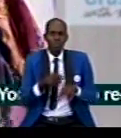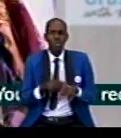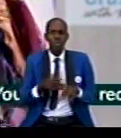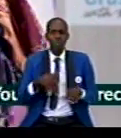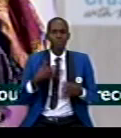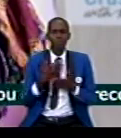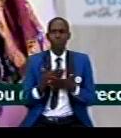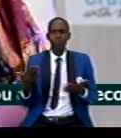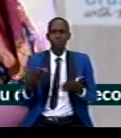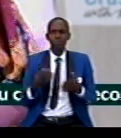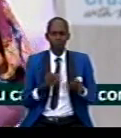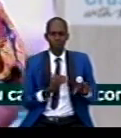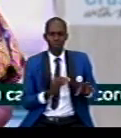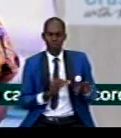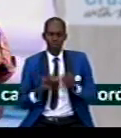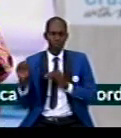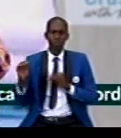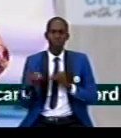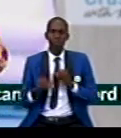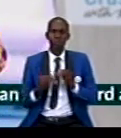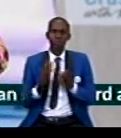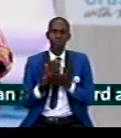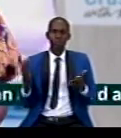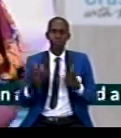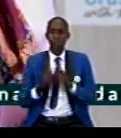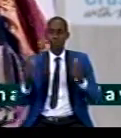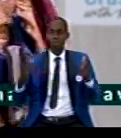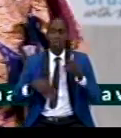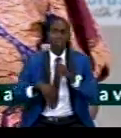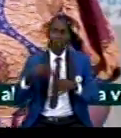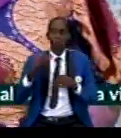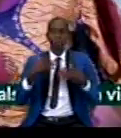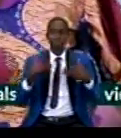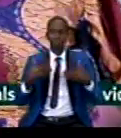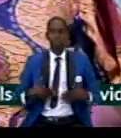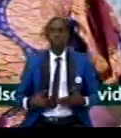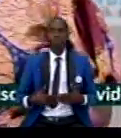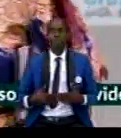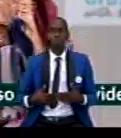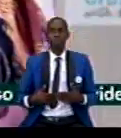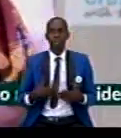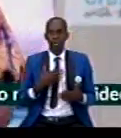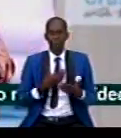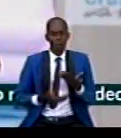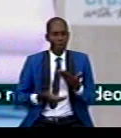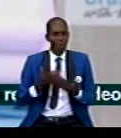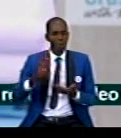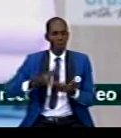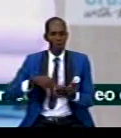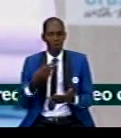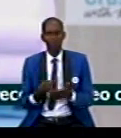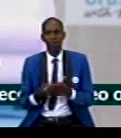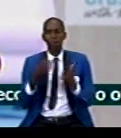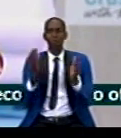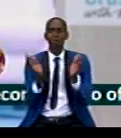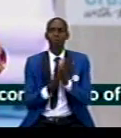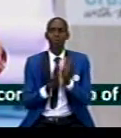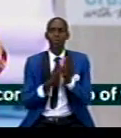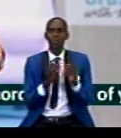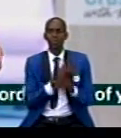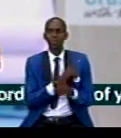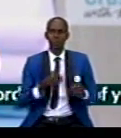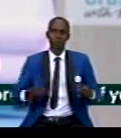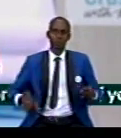it remains small, but I fell down for ground. Praise the Lord. You never know what will happen for